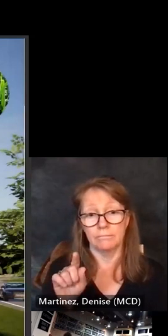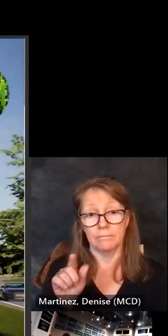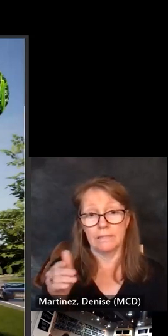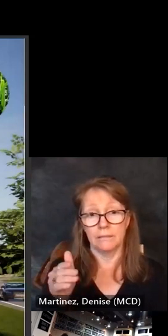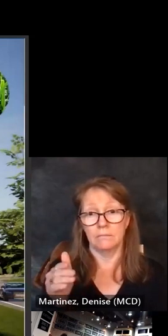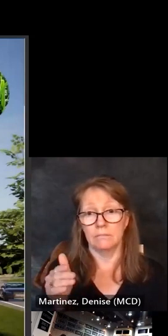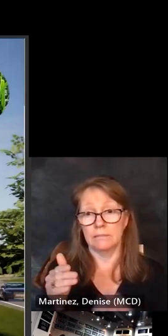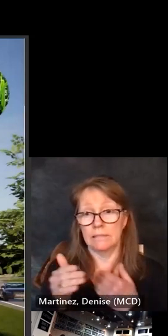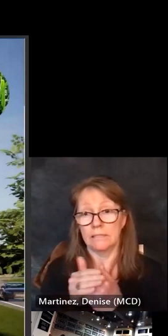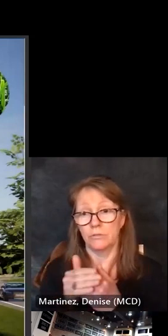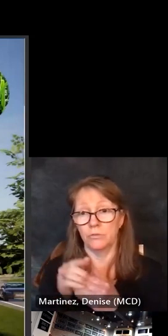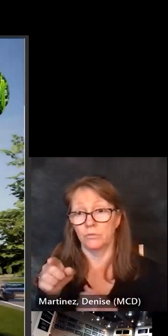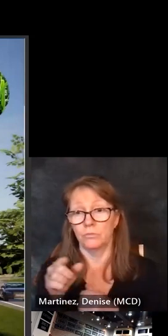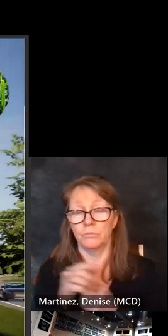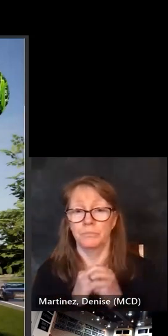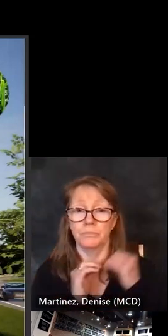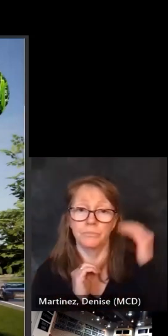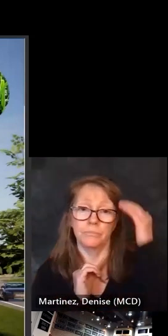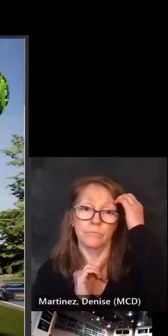We'll go back here.